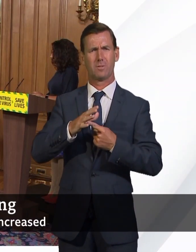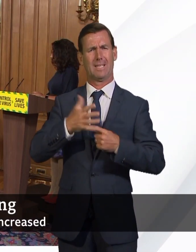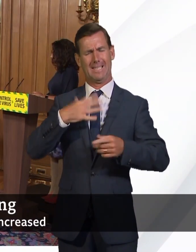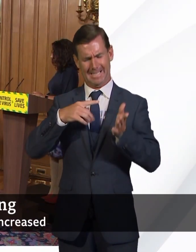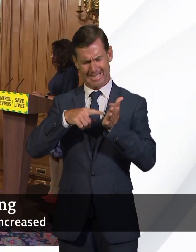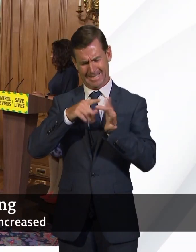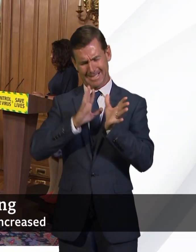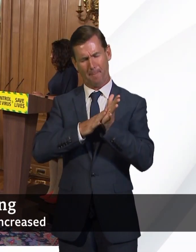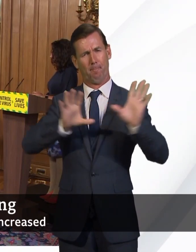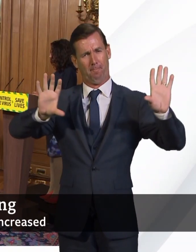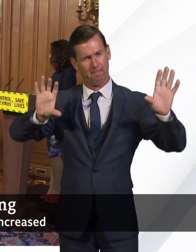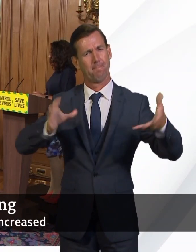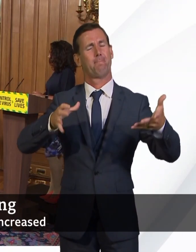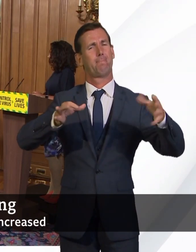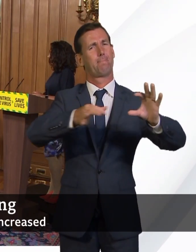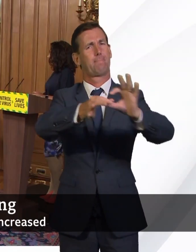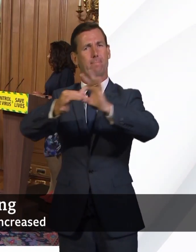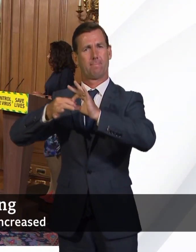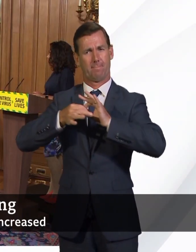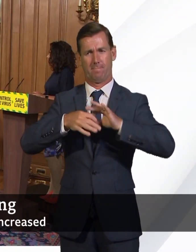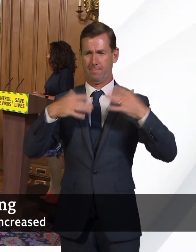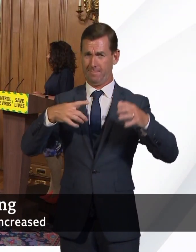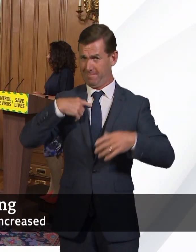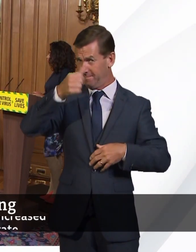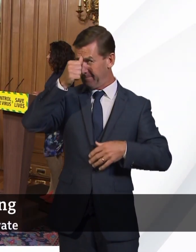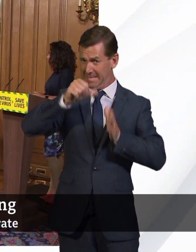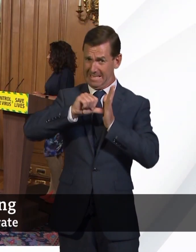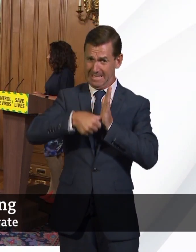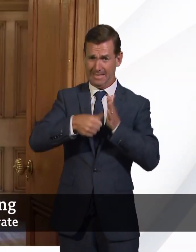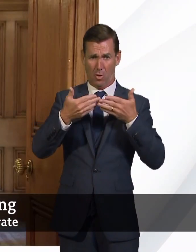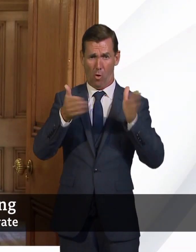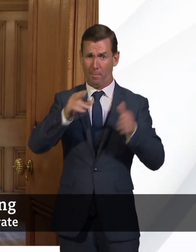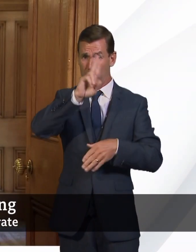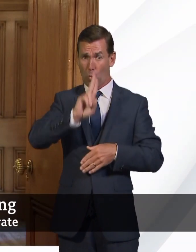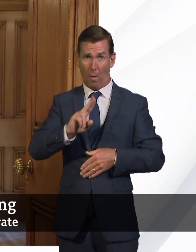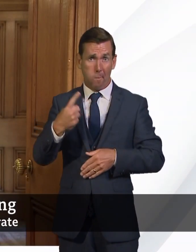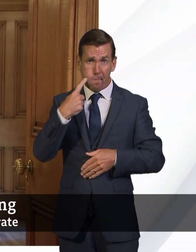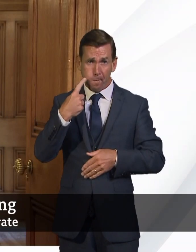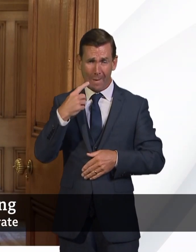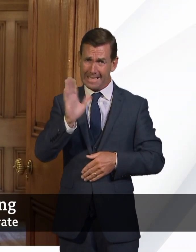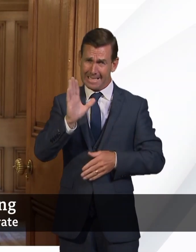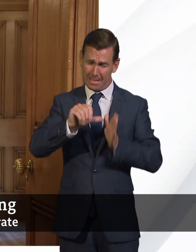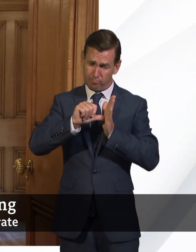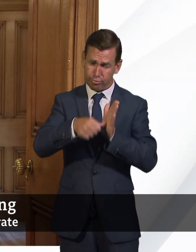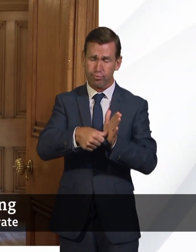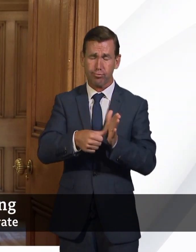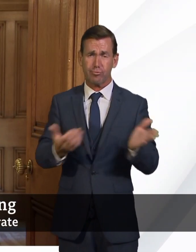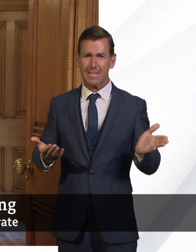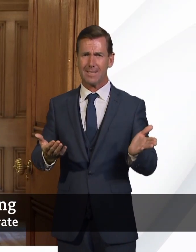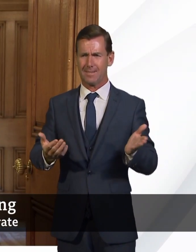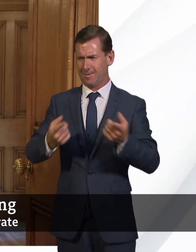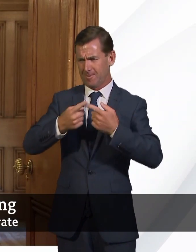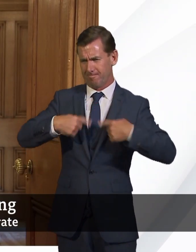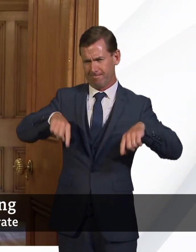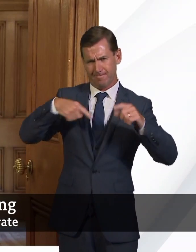an incredible challenge that we face with the reopening of schools. I think everybody understands that trying to